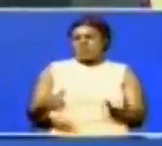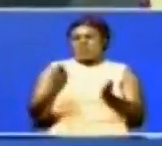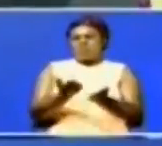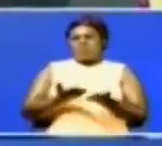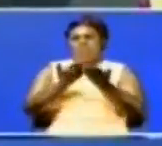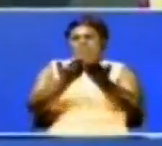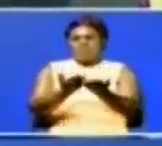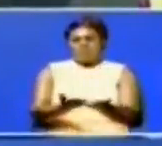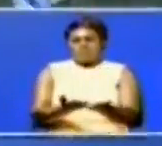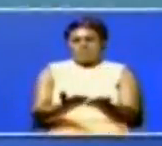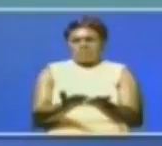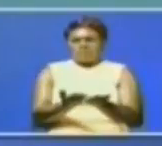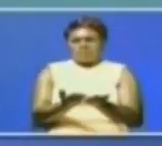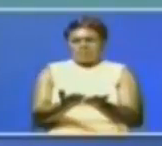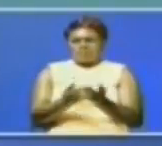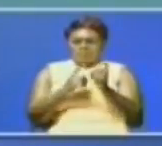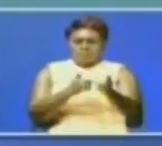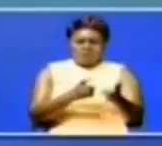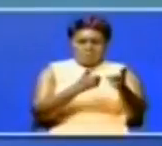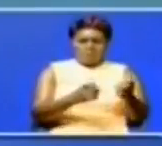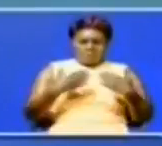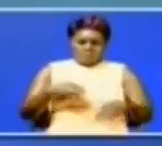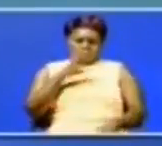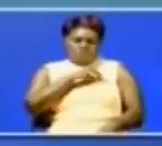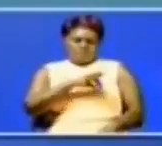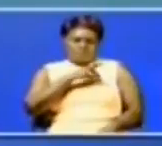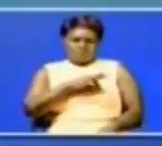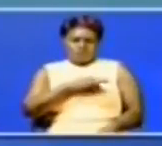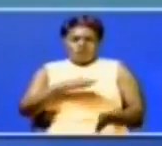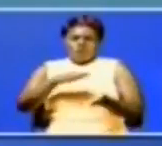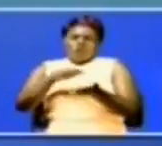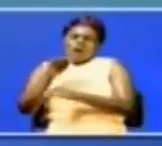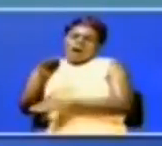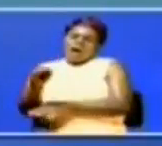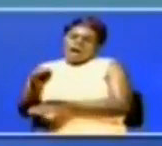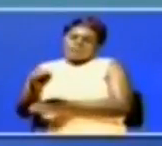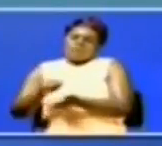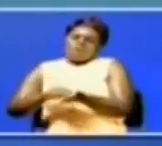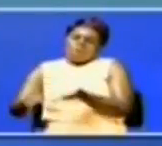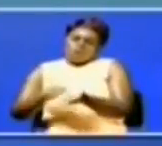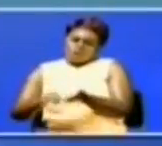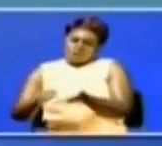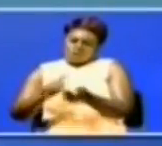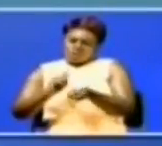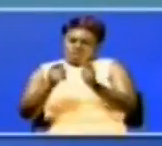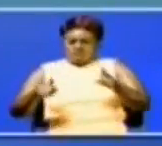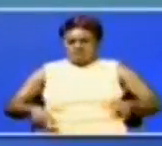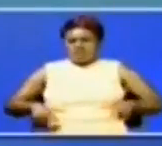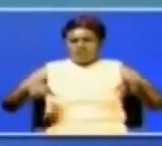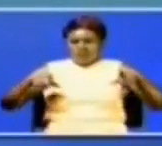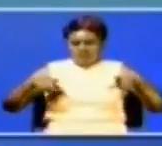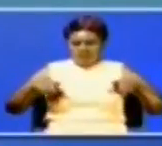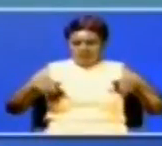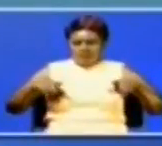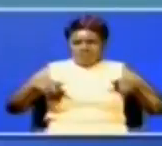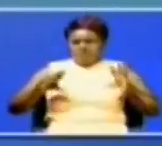a critical incentive for beneficiaries of corruption to repent and turn their lives around, speed up justice for Kenyans